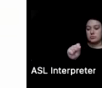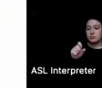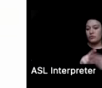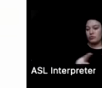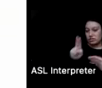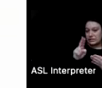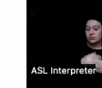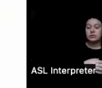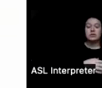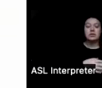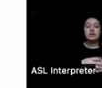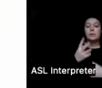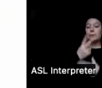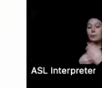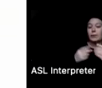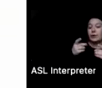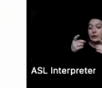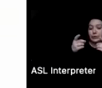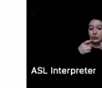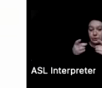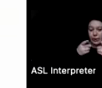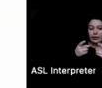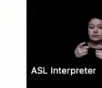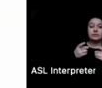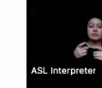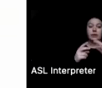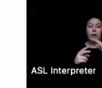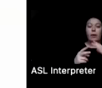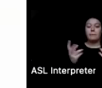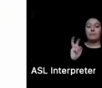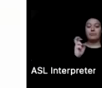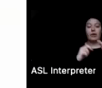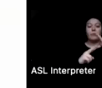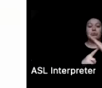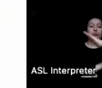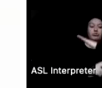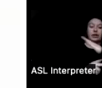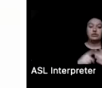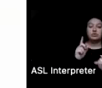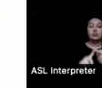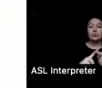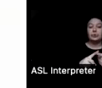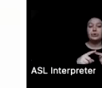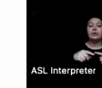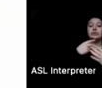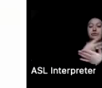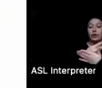direct our NSF Bridge to the Doctorate program here for graduate students and also advise our SOCNIS graduate